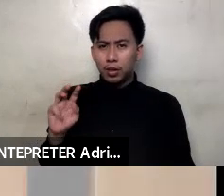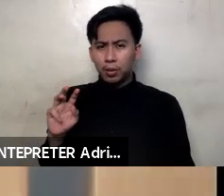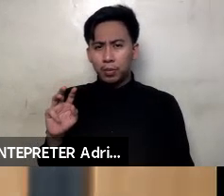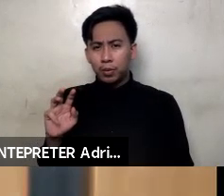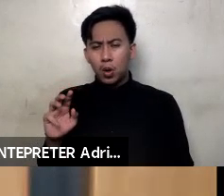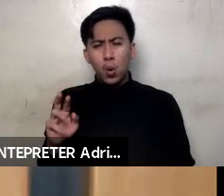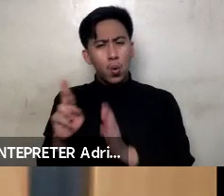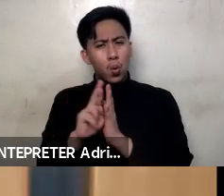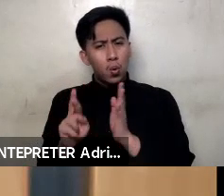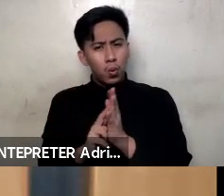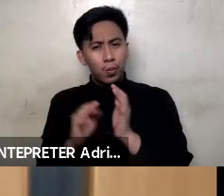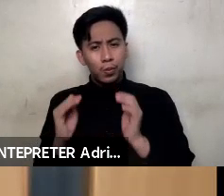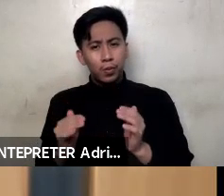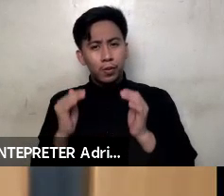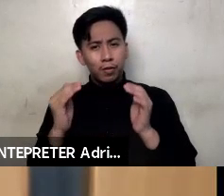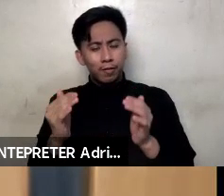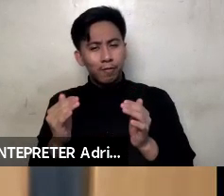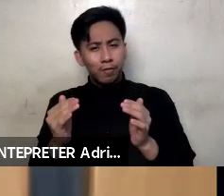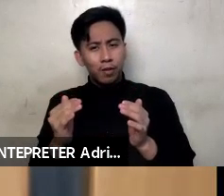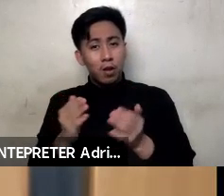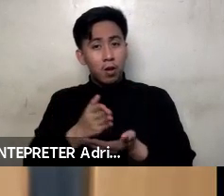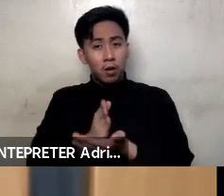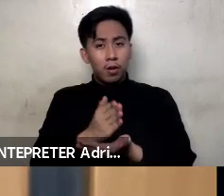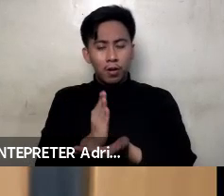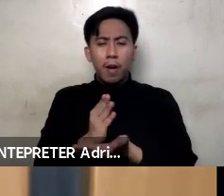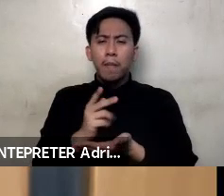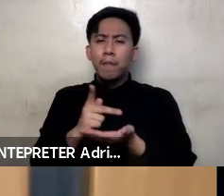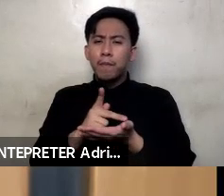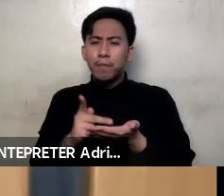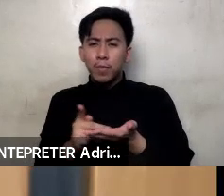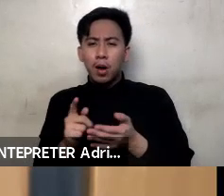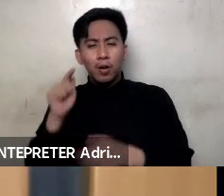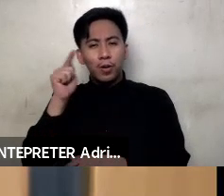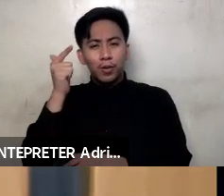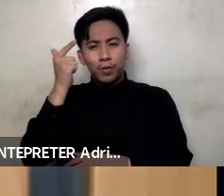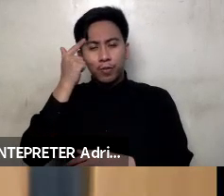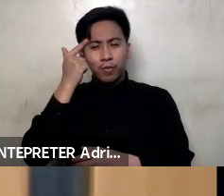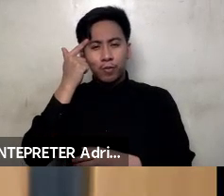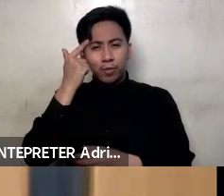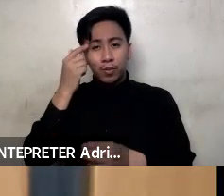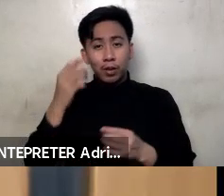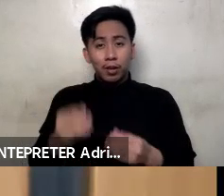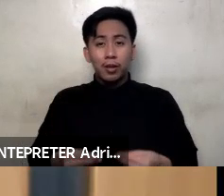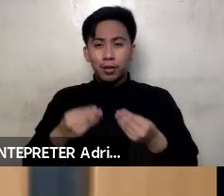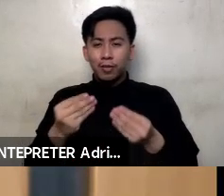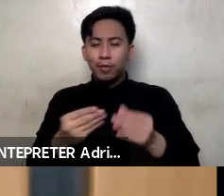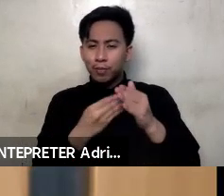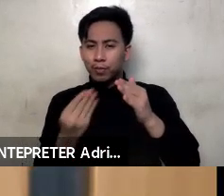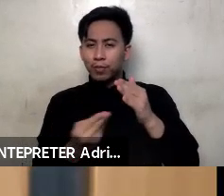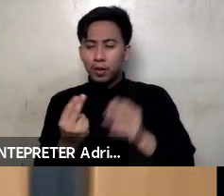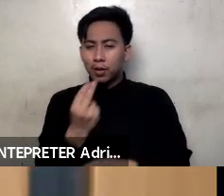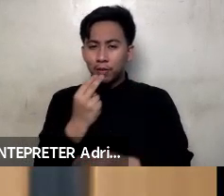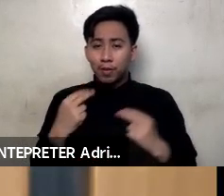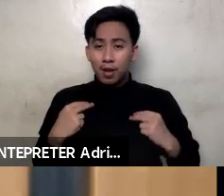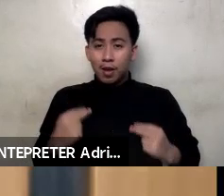role by promoting their welfare as part of the government in the delivery of basic nutrition and